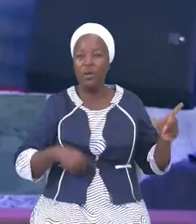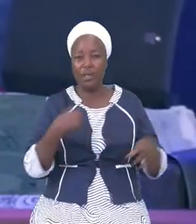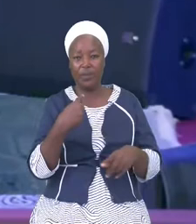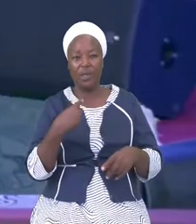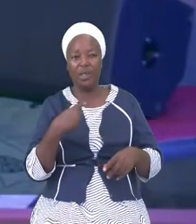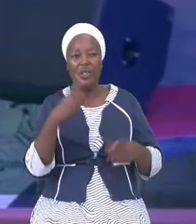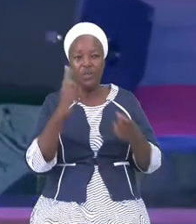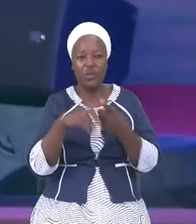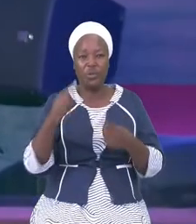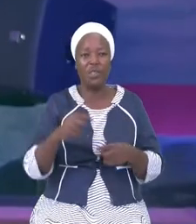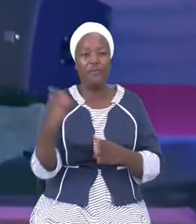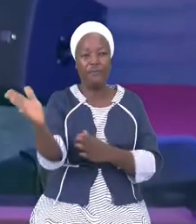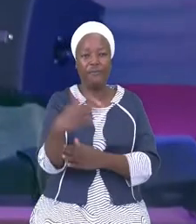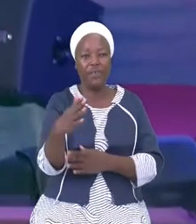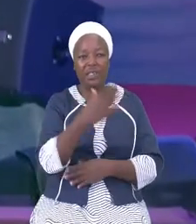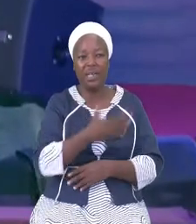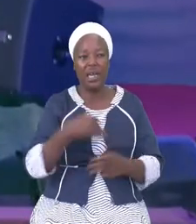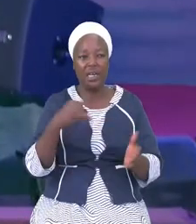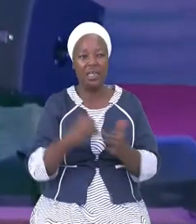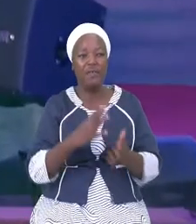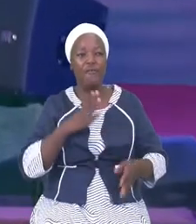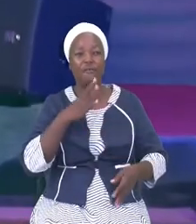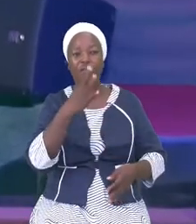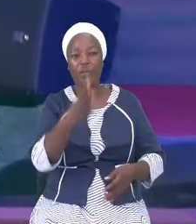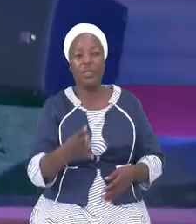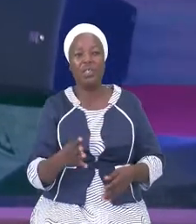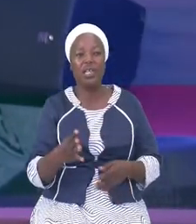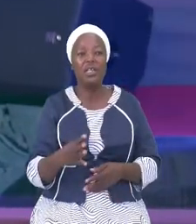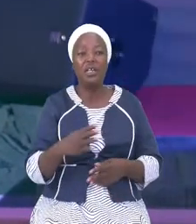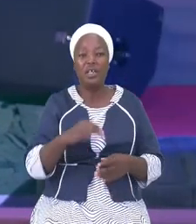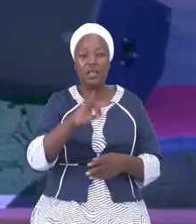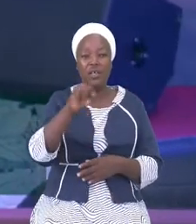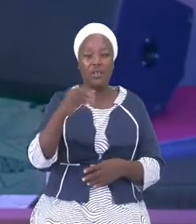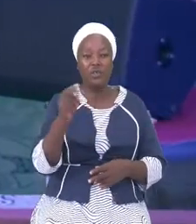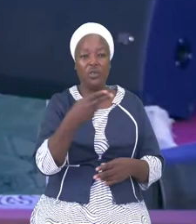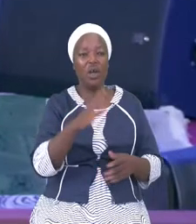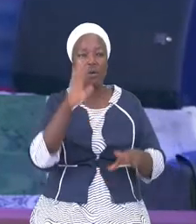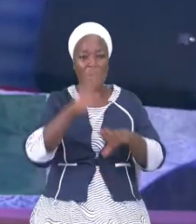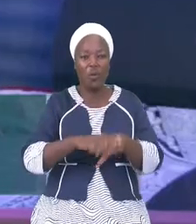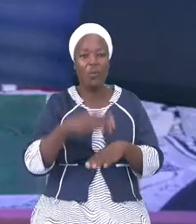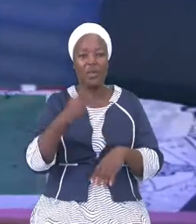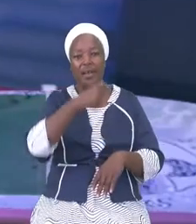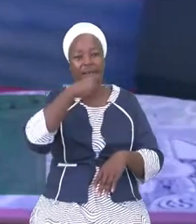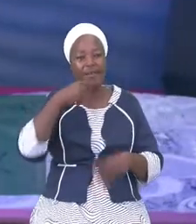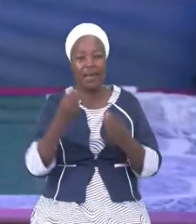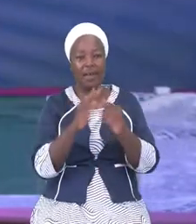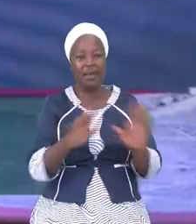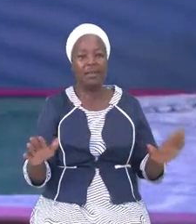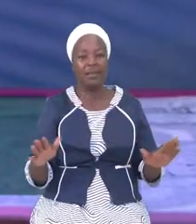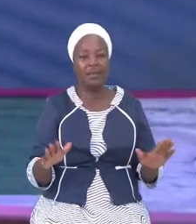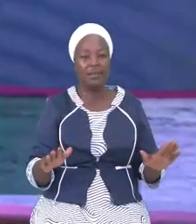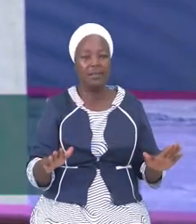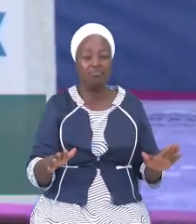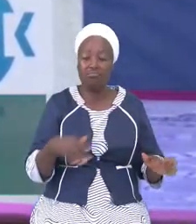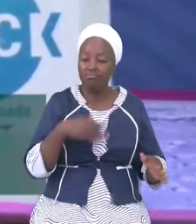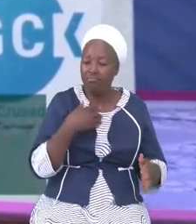The Lord spake unto the fish, and it vomited Jonah upon the dry land. Whatever